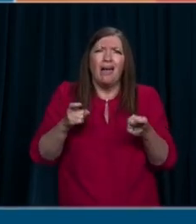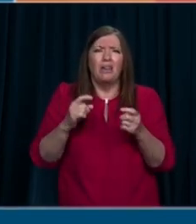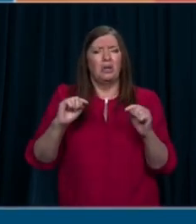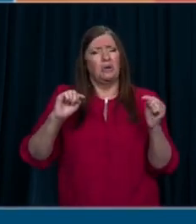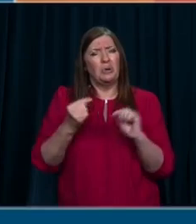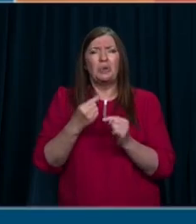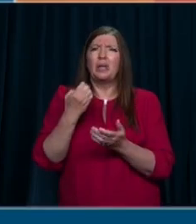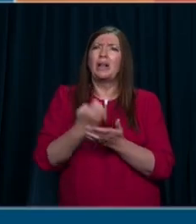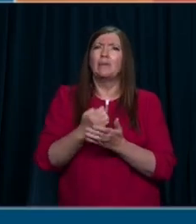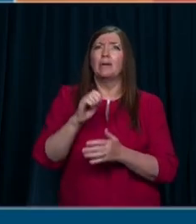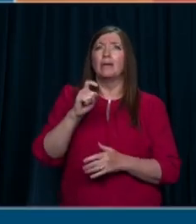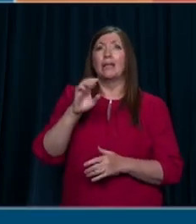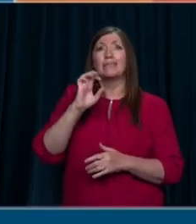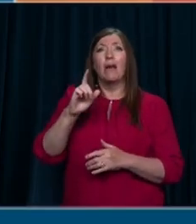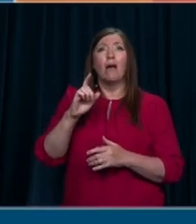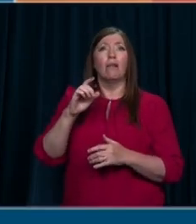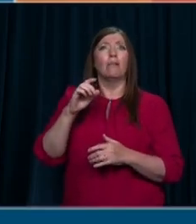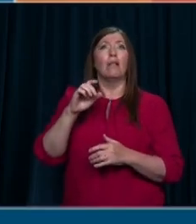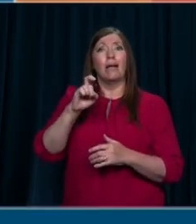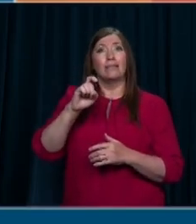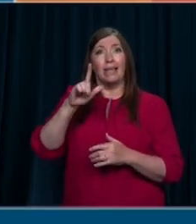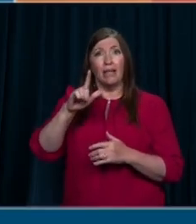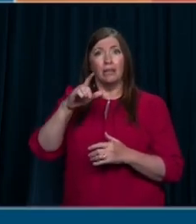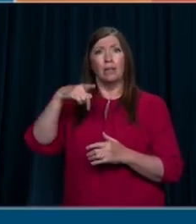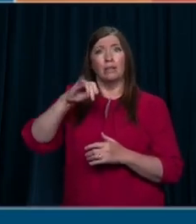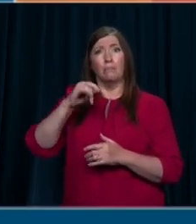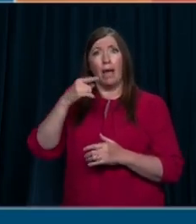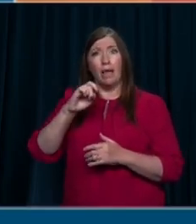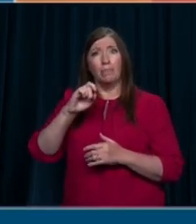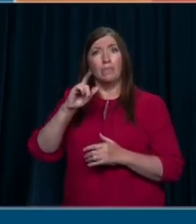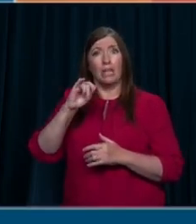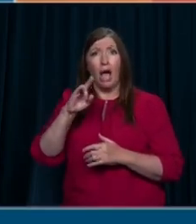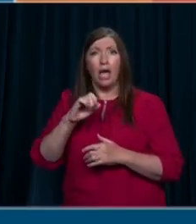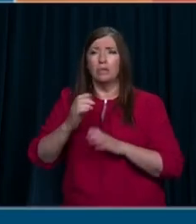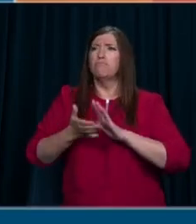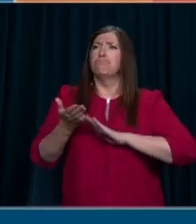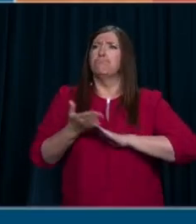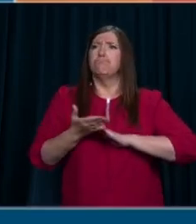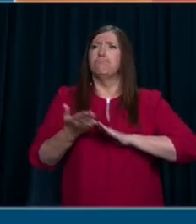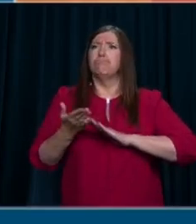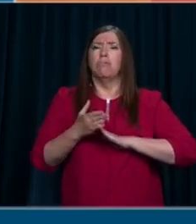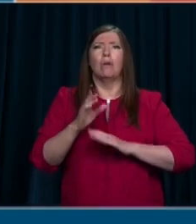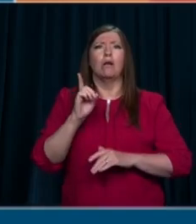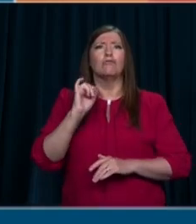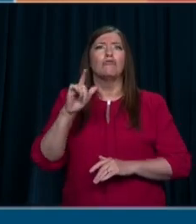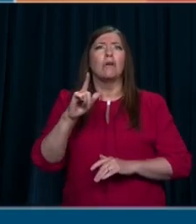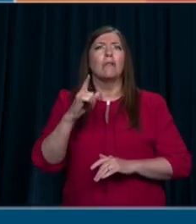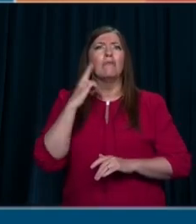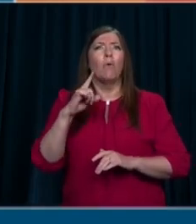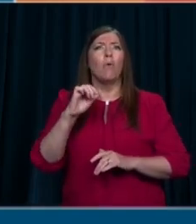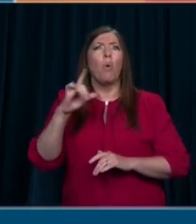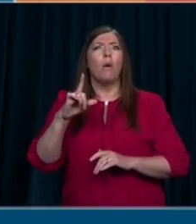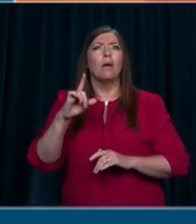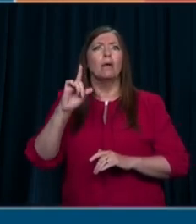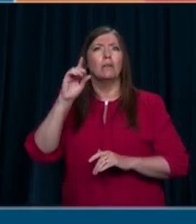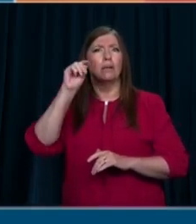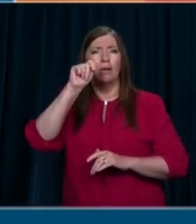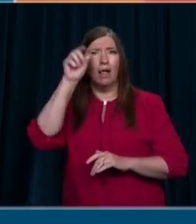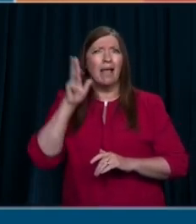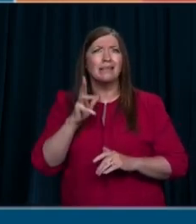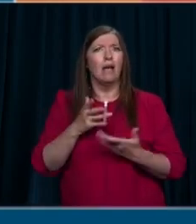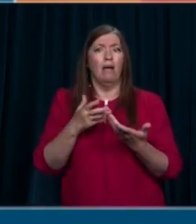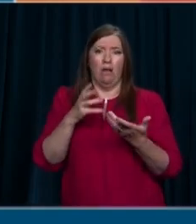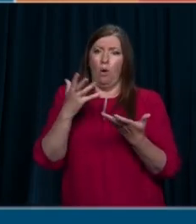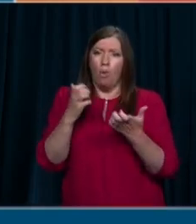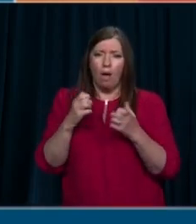that XL pipeline opened back up again. We start drilling for our oil in Alaska. We need to become back to the energy